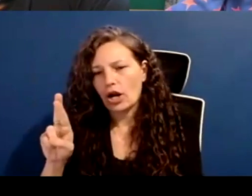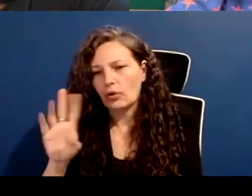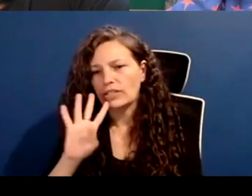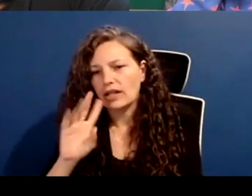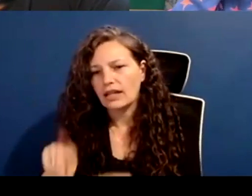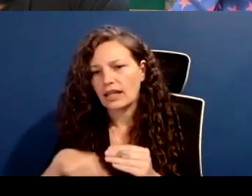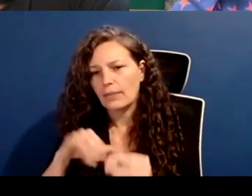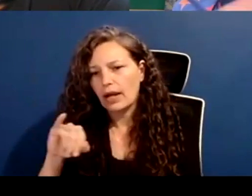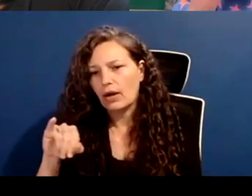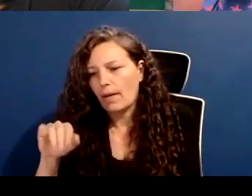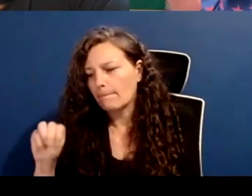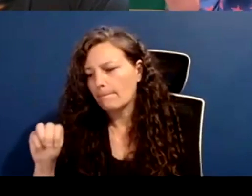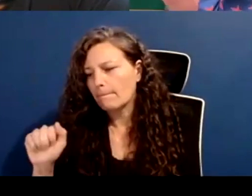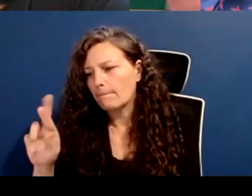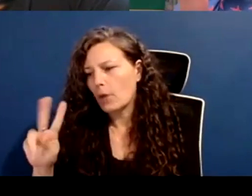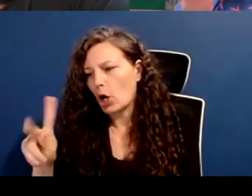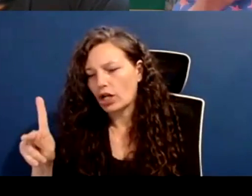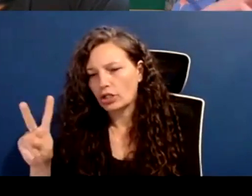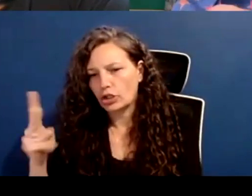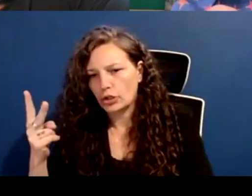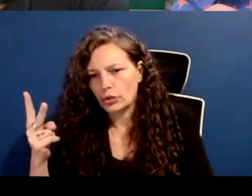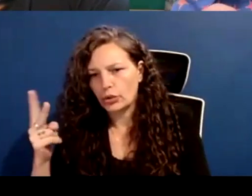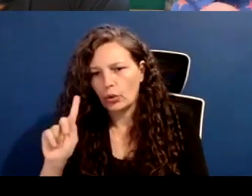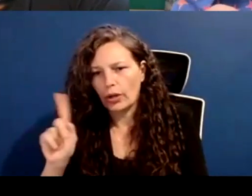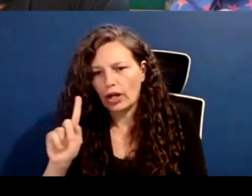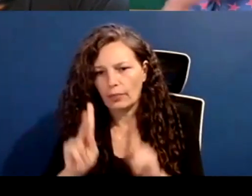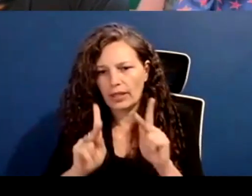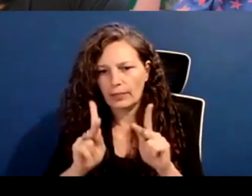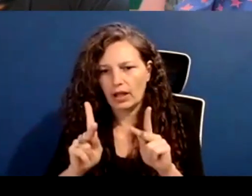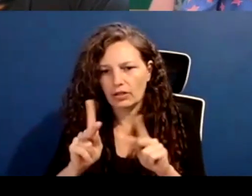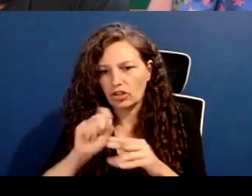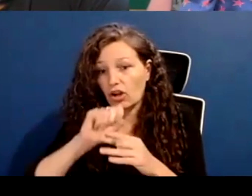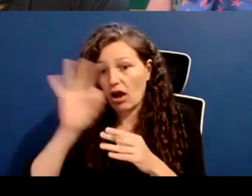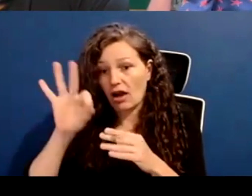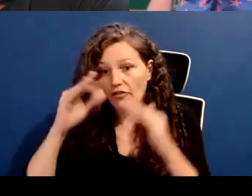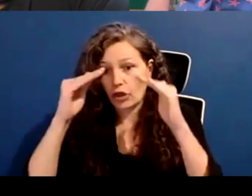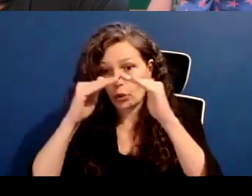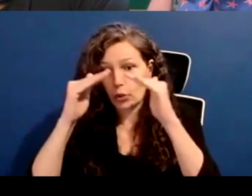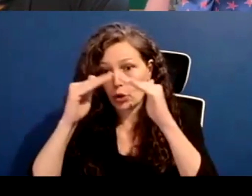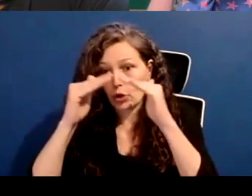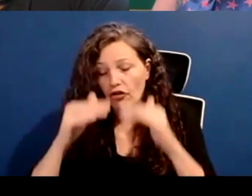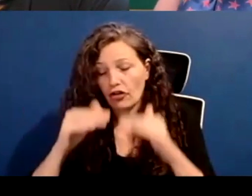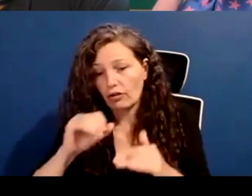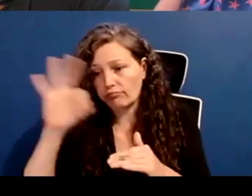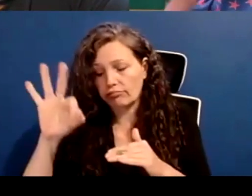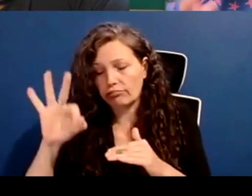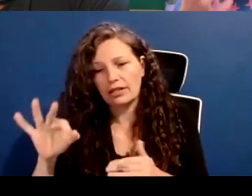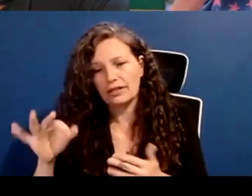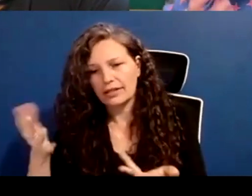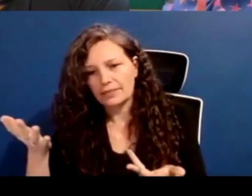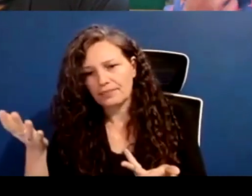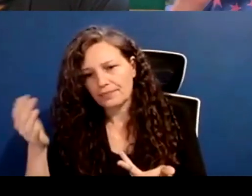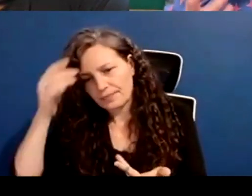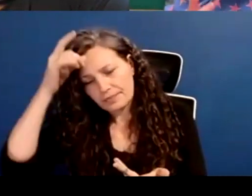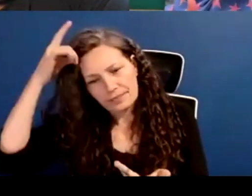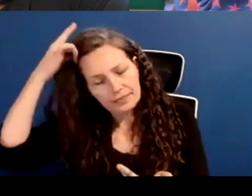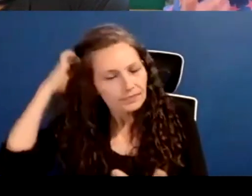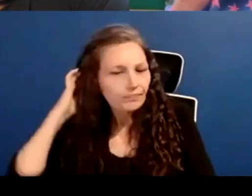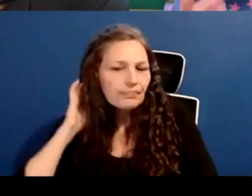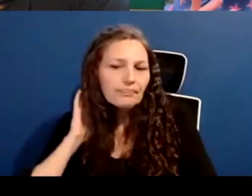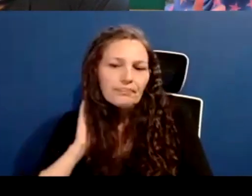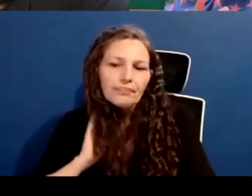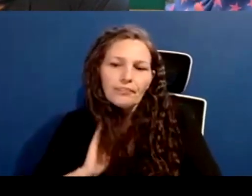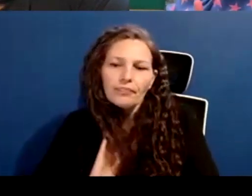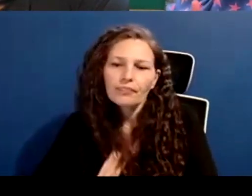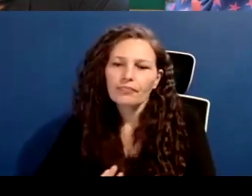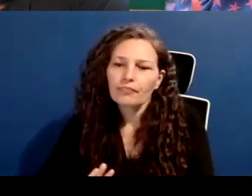2, where folks are ripping off the roof, somehow that's never taken to be that they literally dismantle a building